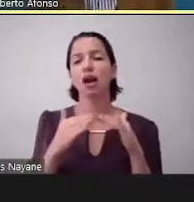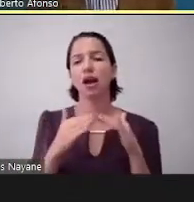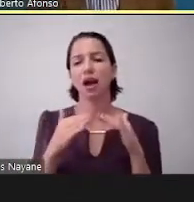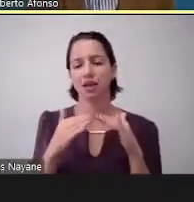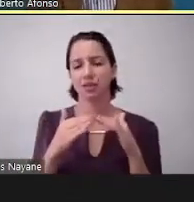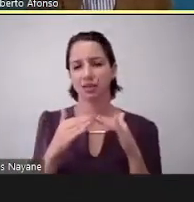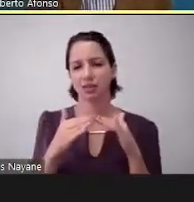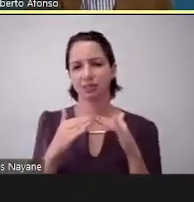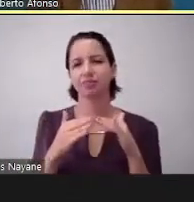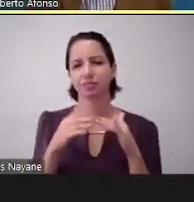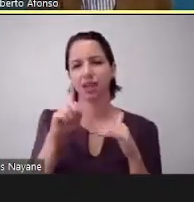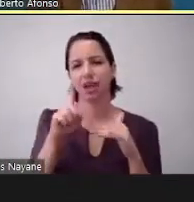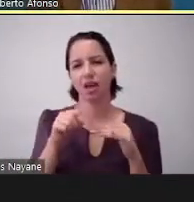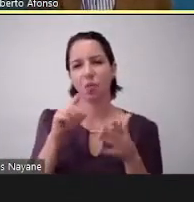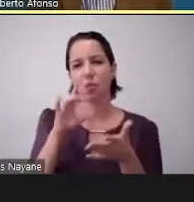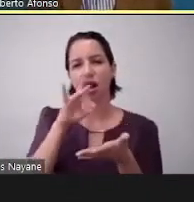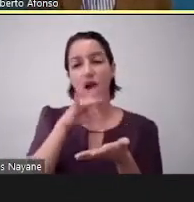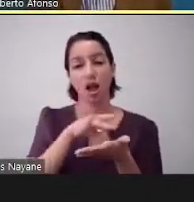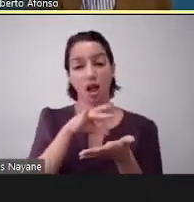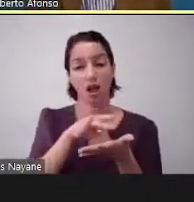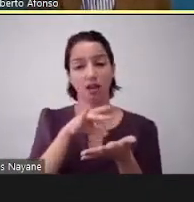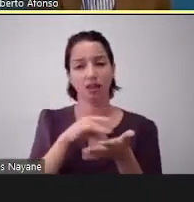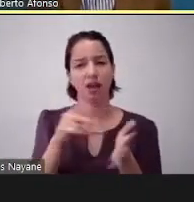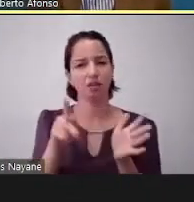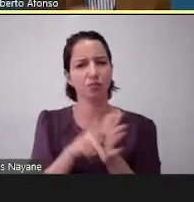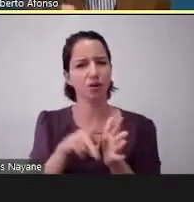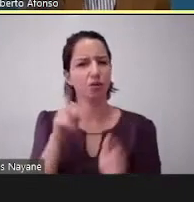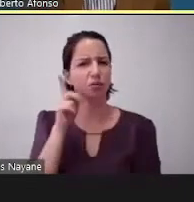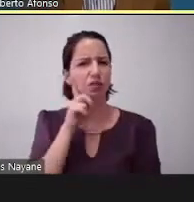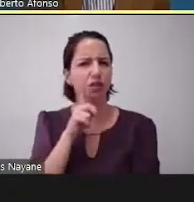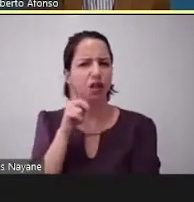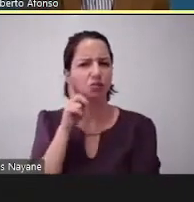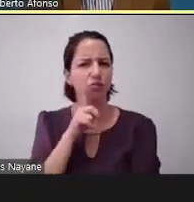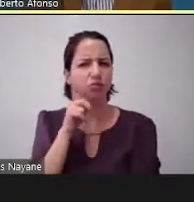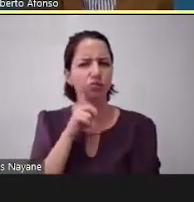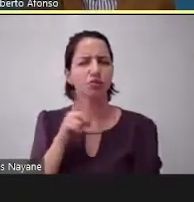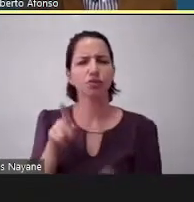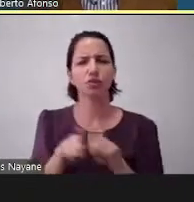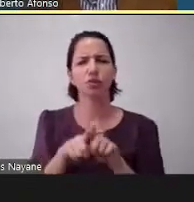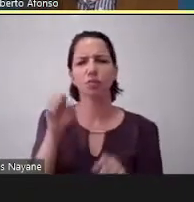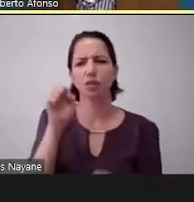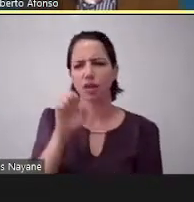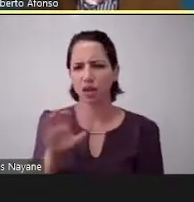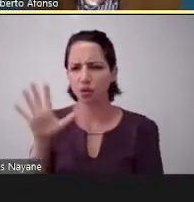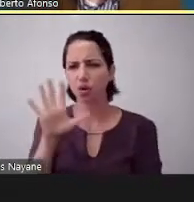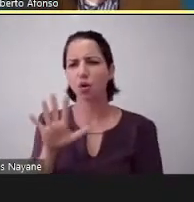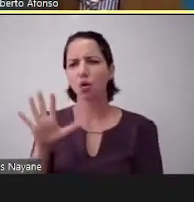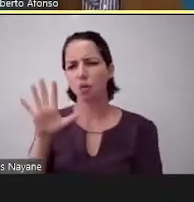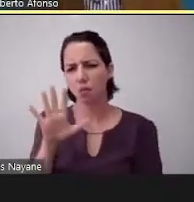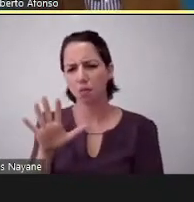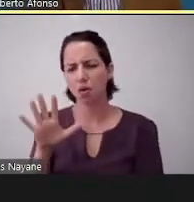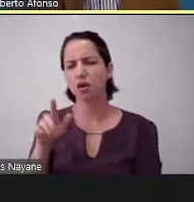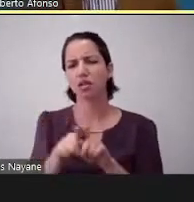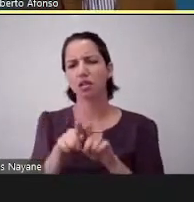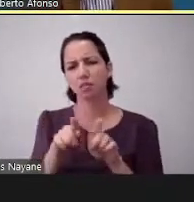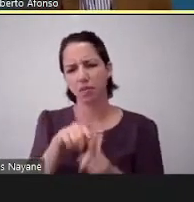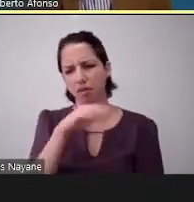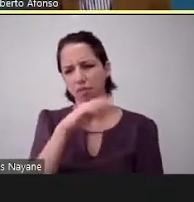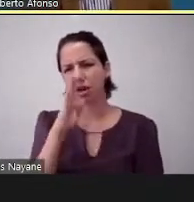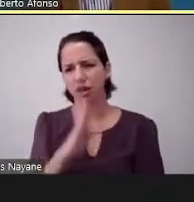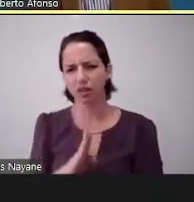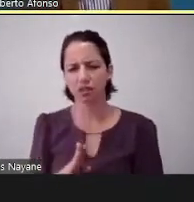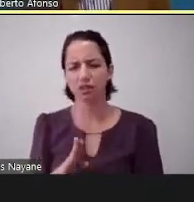And you are able to see this reality in the society in Brazil is